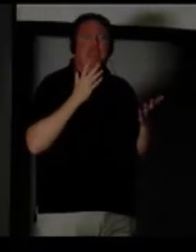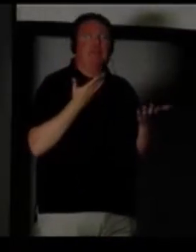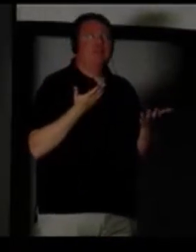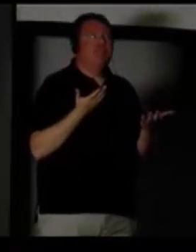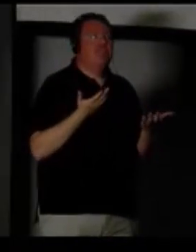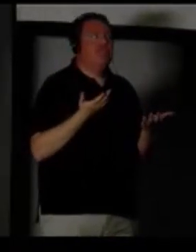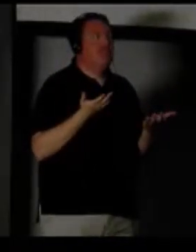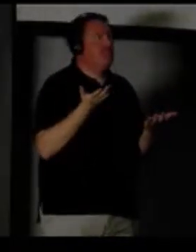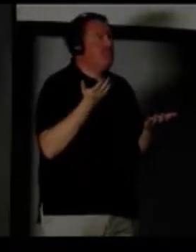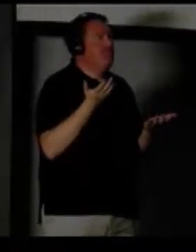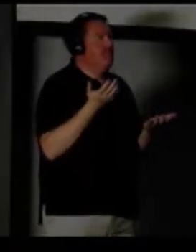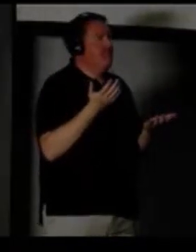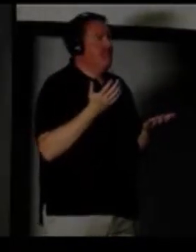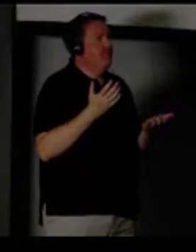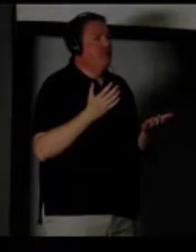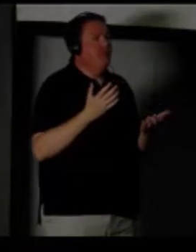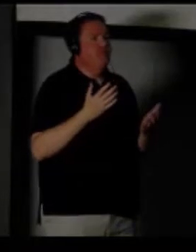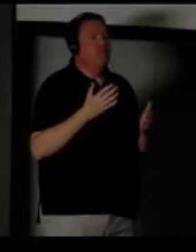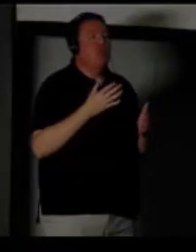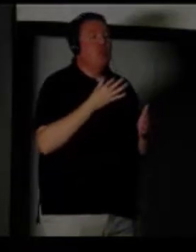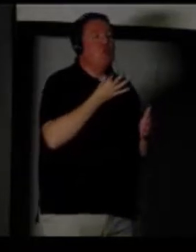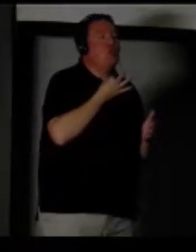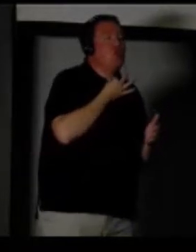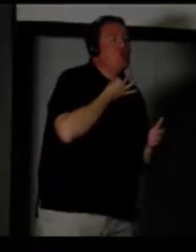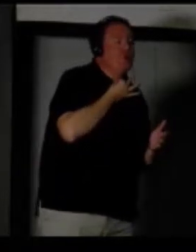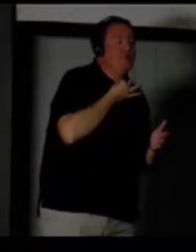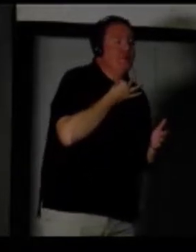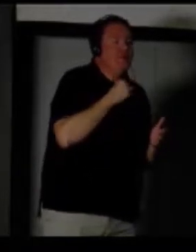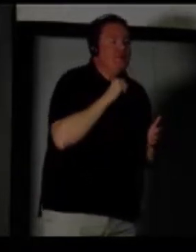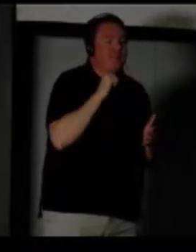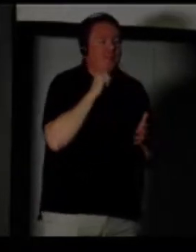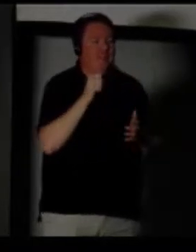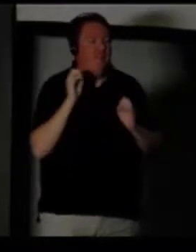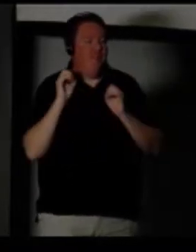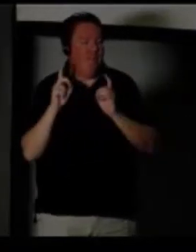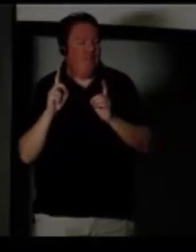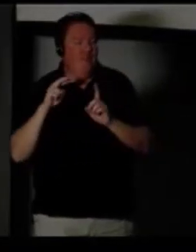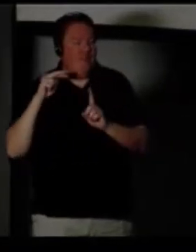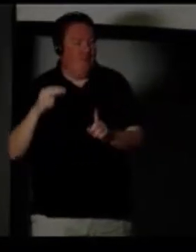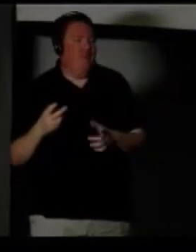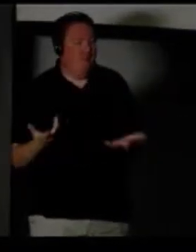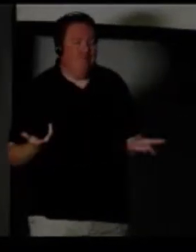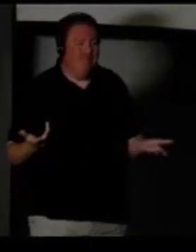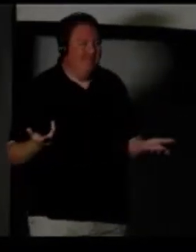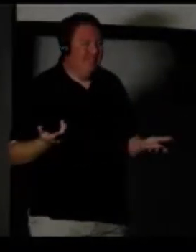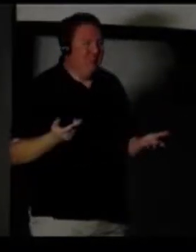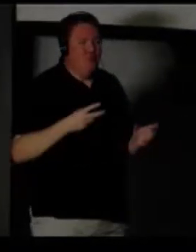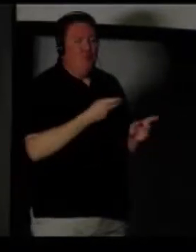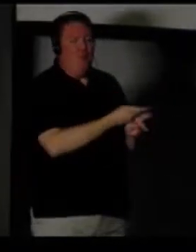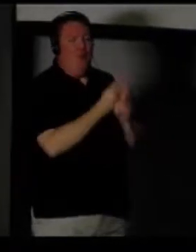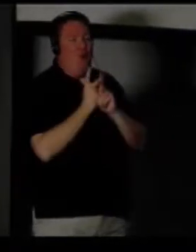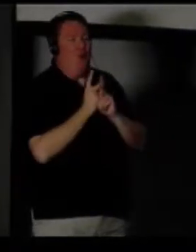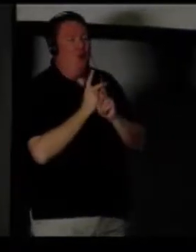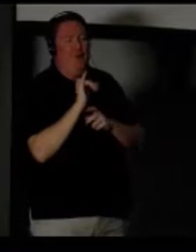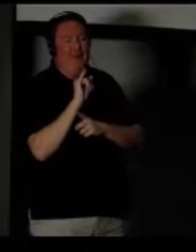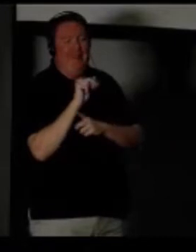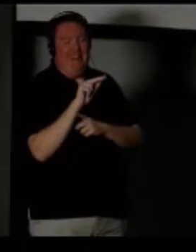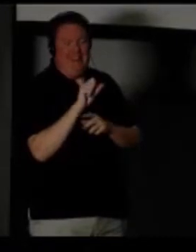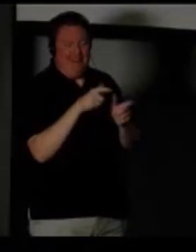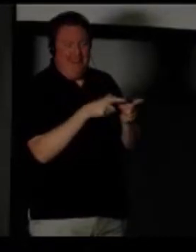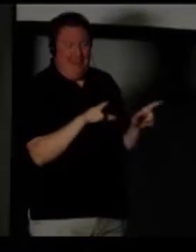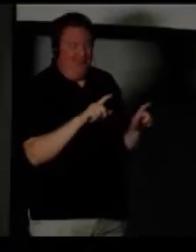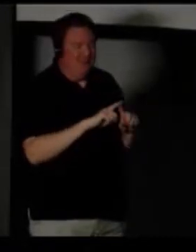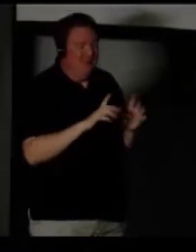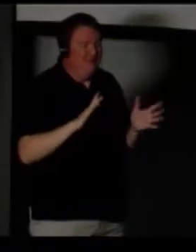say, the curious as opposed to the learned point of view in some cases, to borrow something from Ian Owens. And